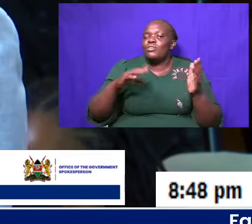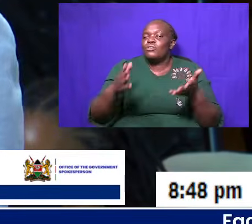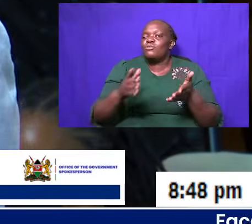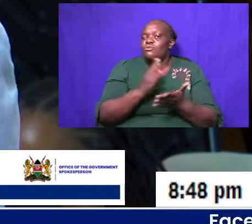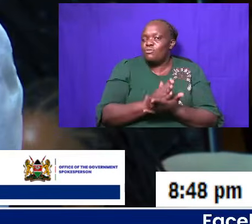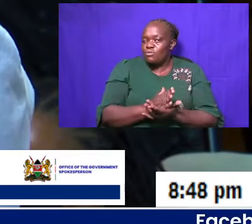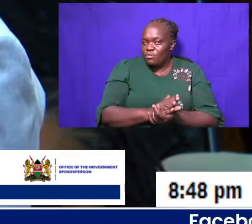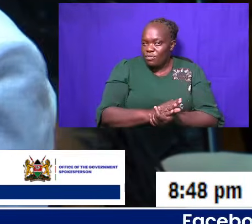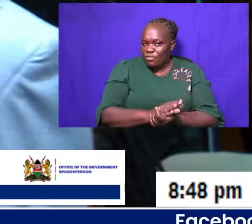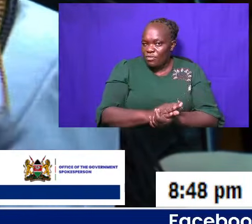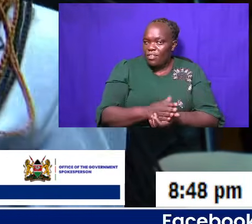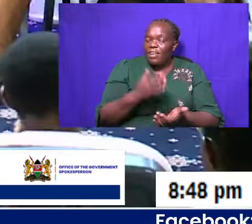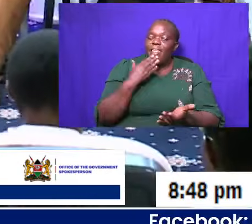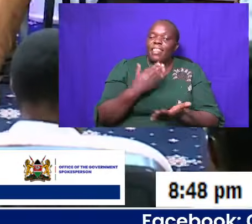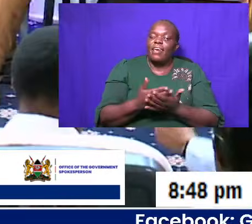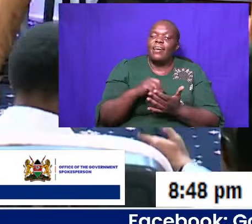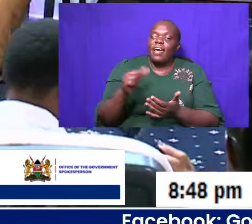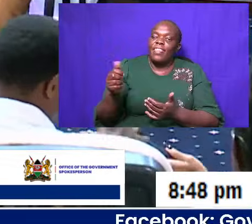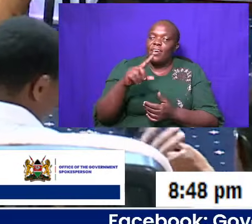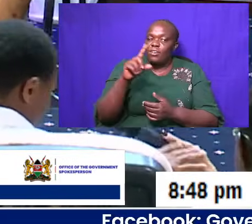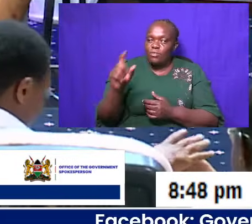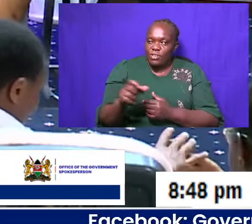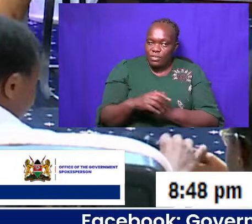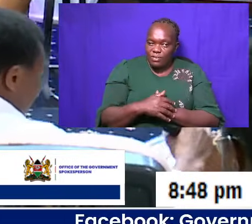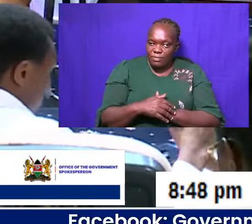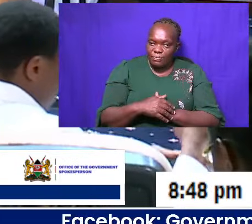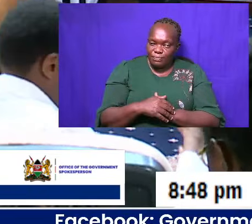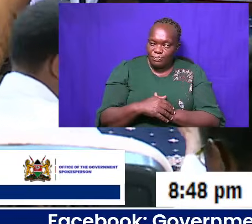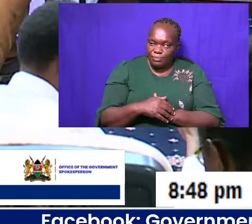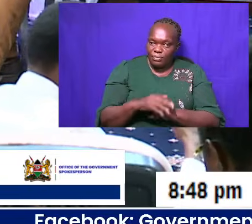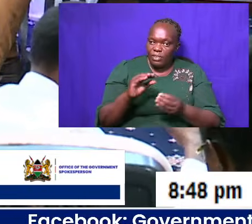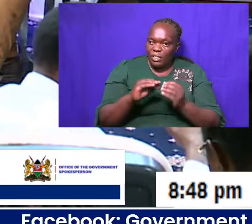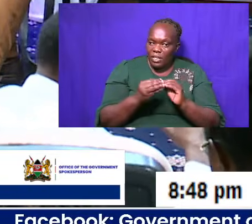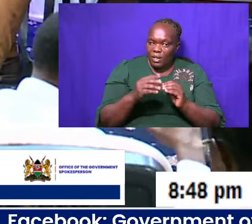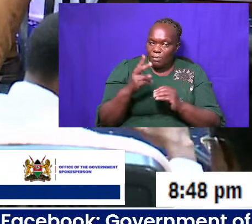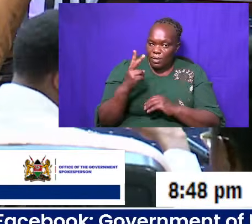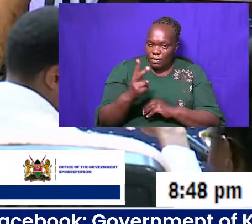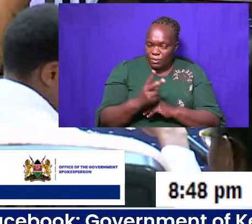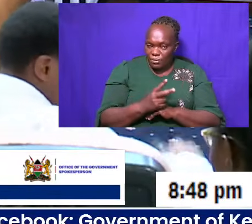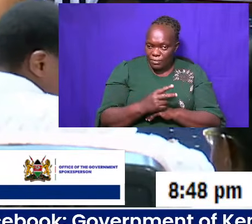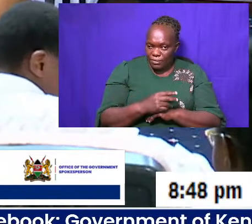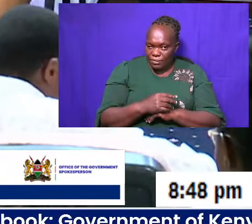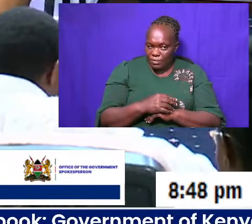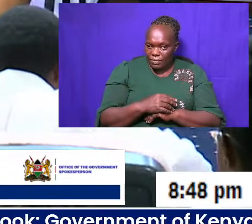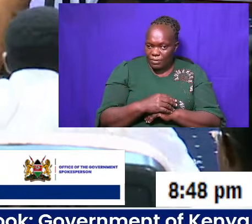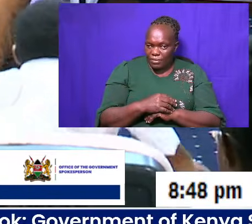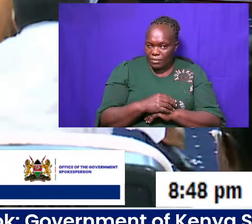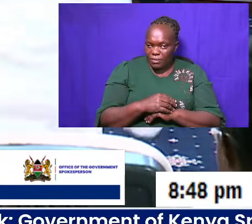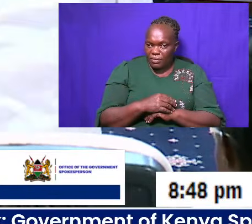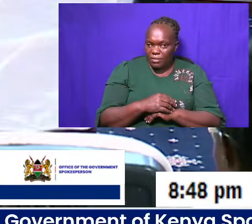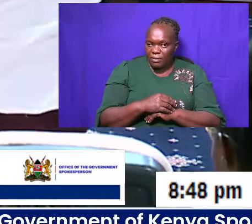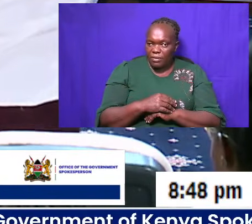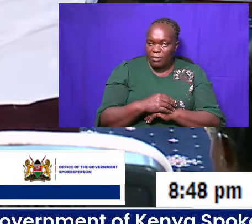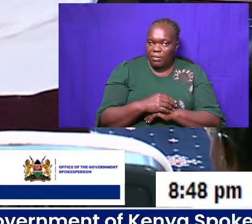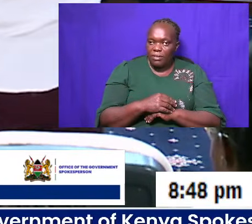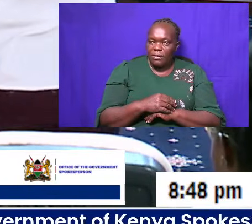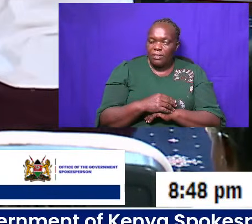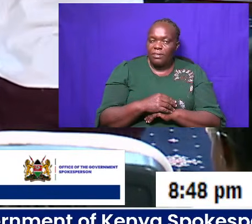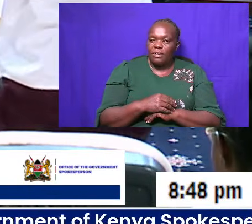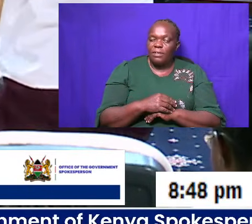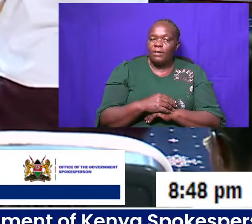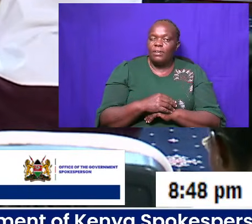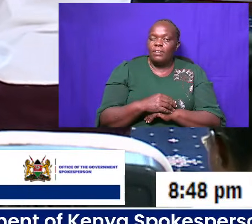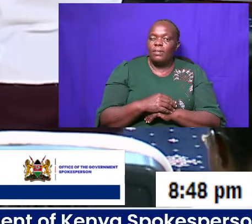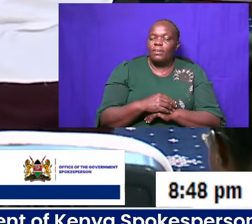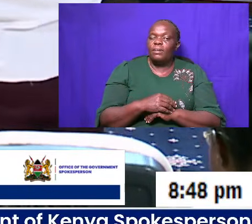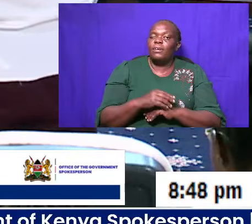their rights? Thank you. Next question. Number 2, quickly, haraka haraka. Vijana, fanya haraka haraka. Hii ni show yenu. I'm